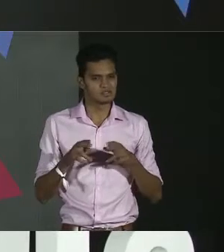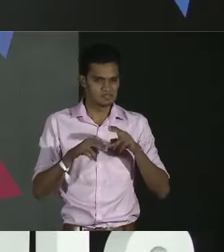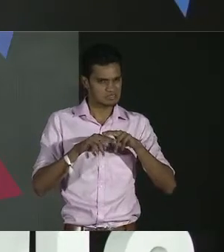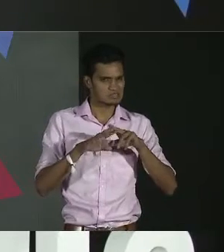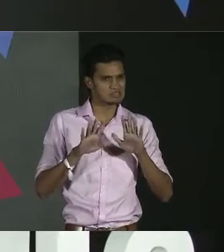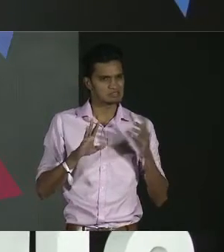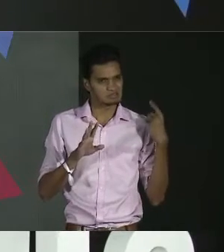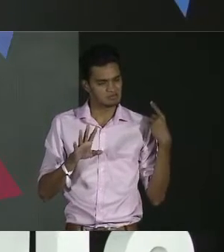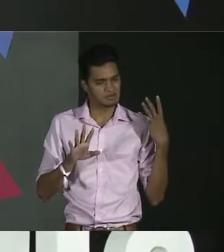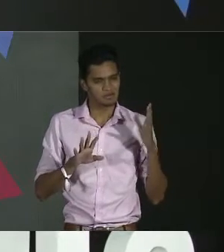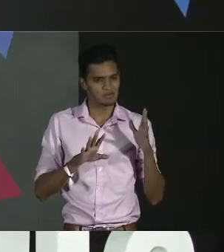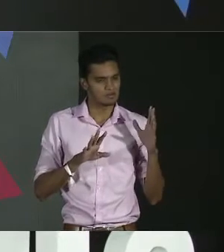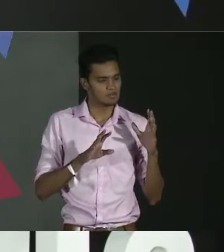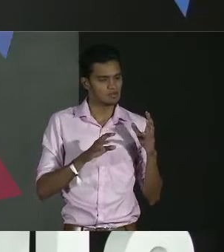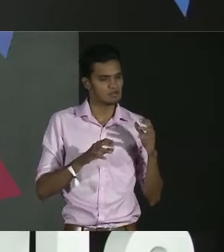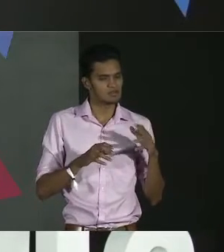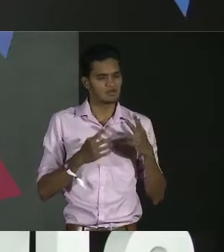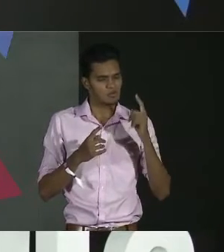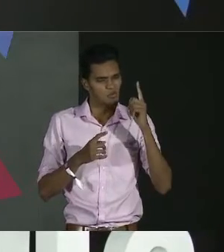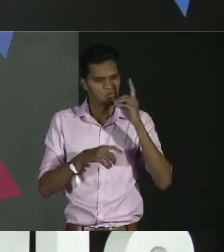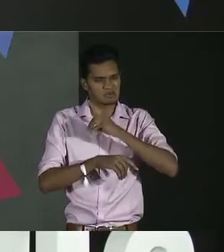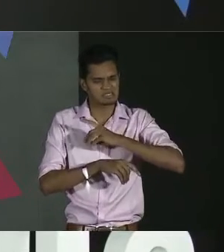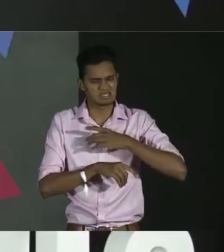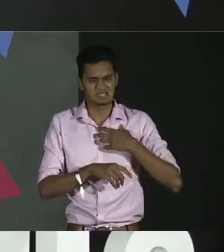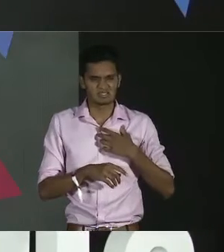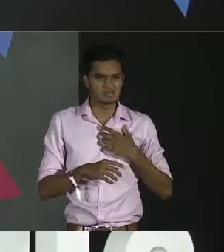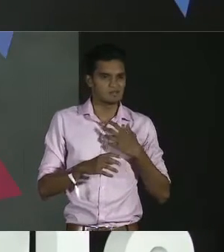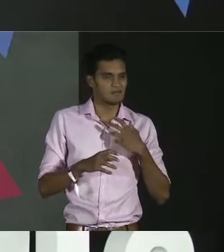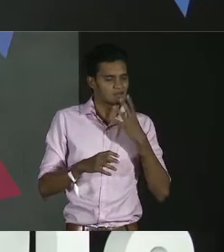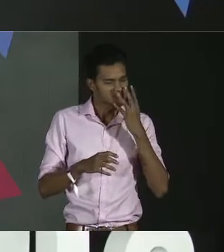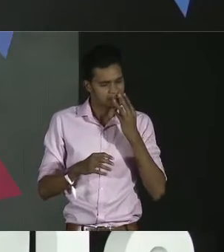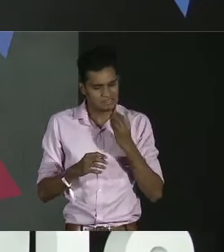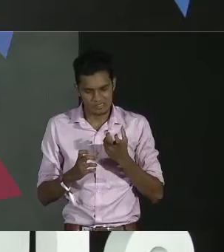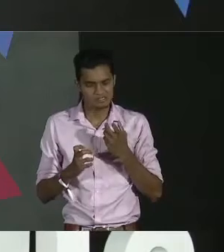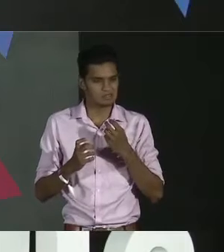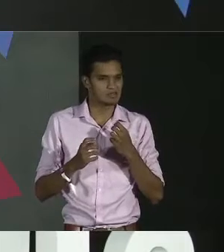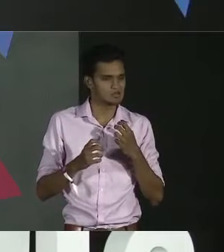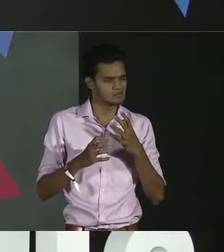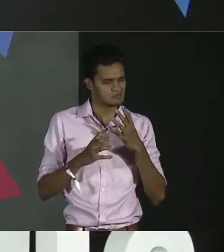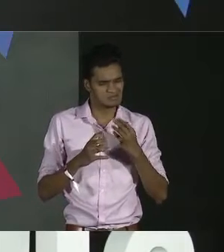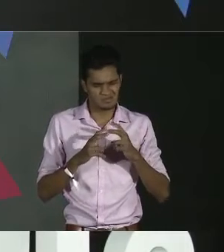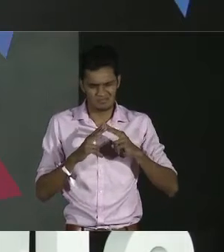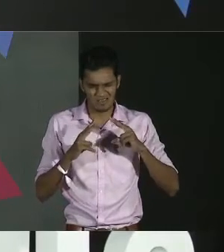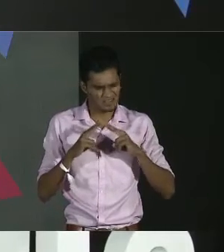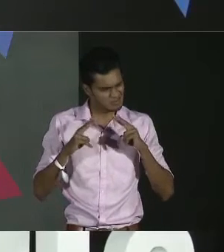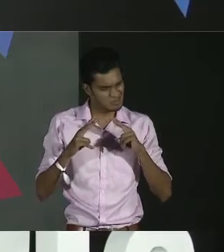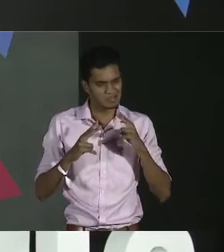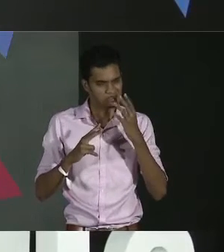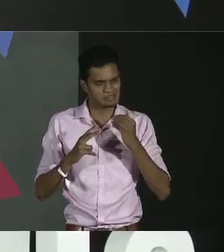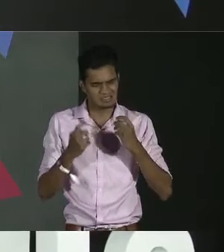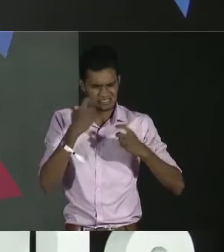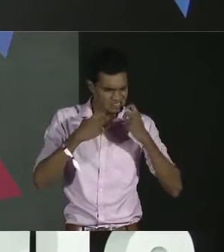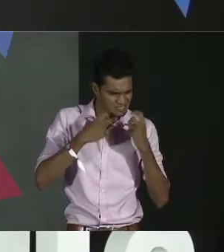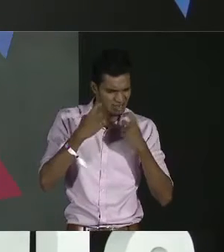was, I had a complete meltdown one day during my stay in hospital. Like full-on, ugly